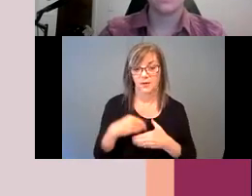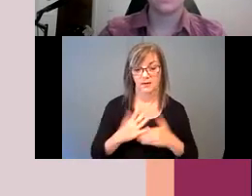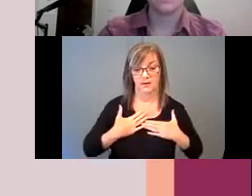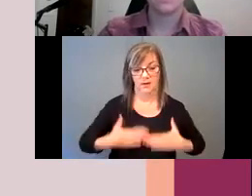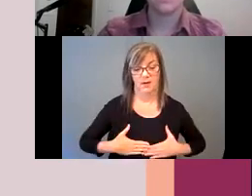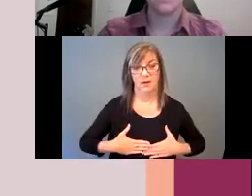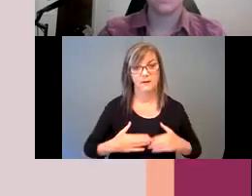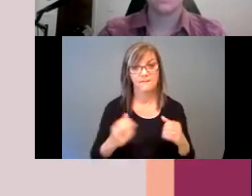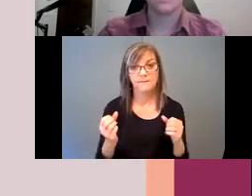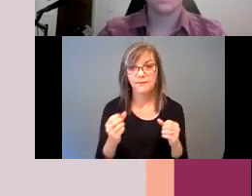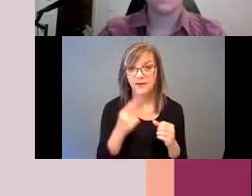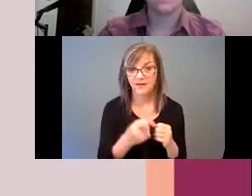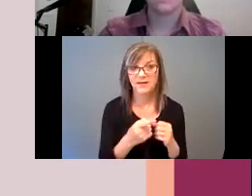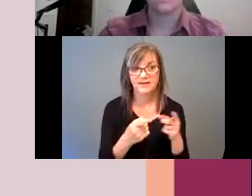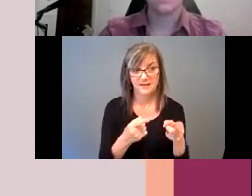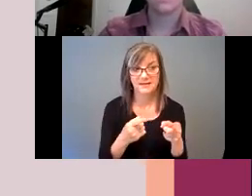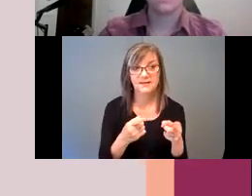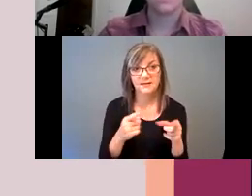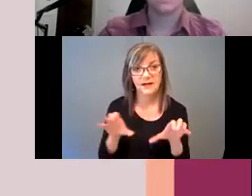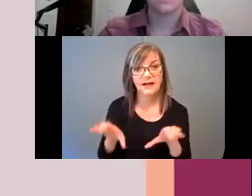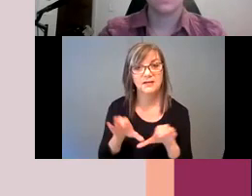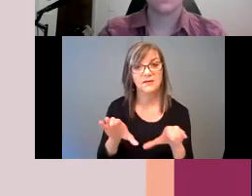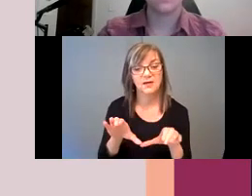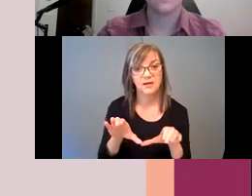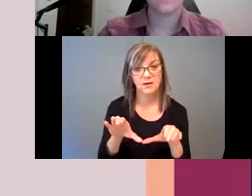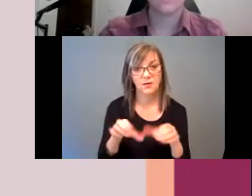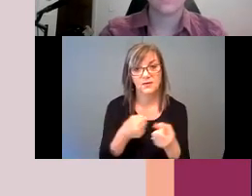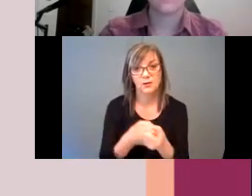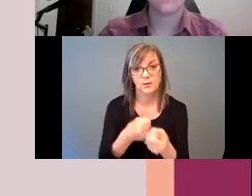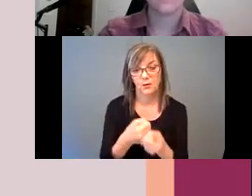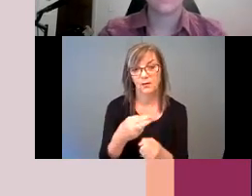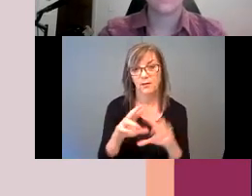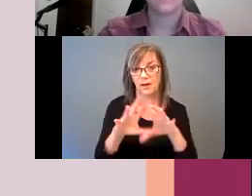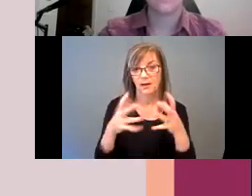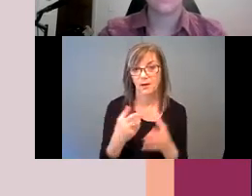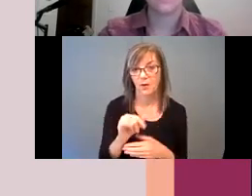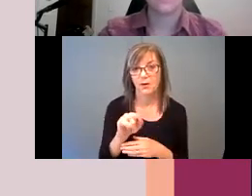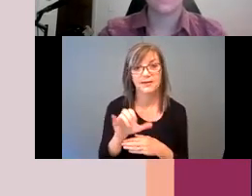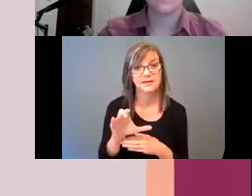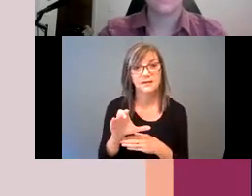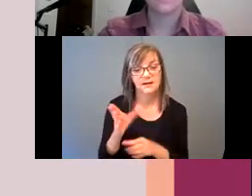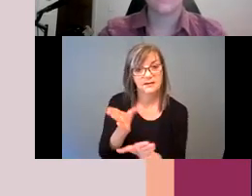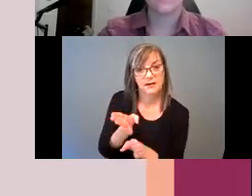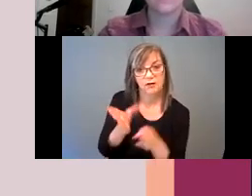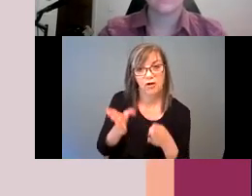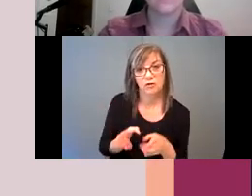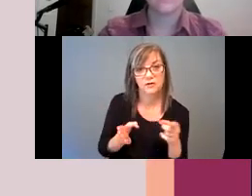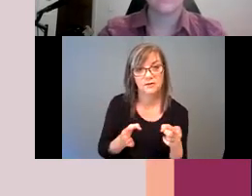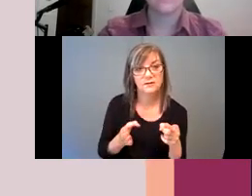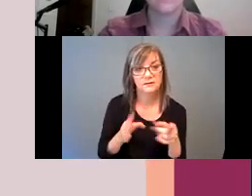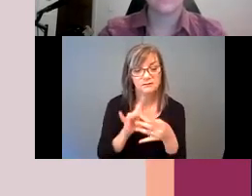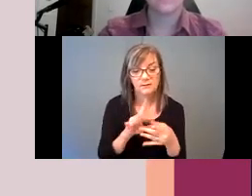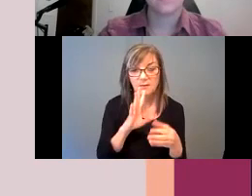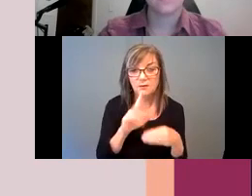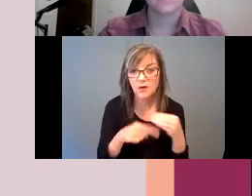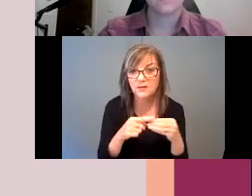that was promoted by the holistic psychologist. And so they kind of talk about choosing